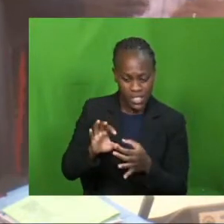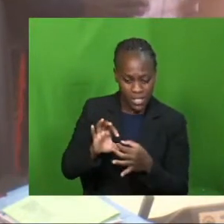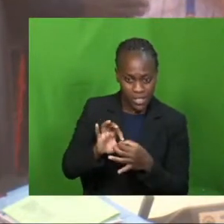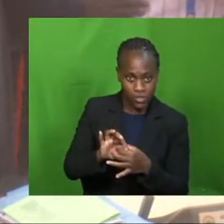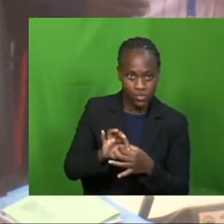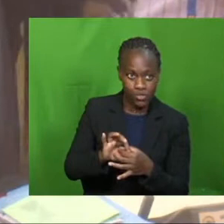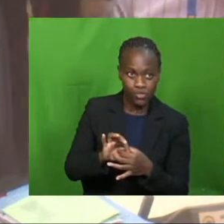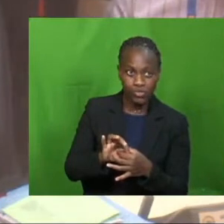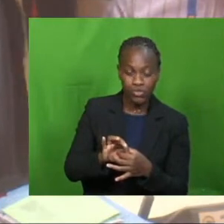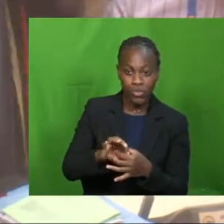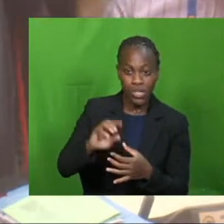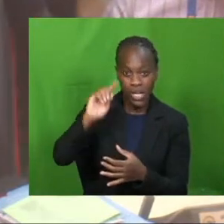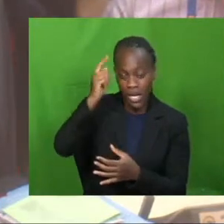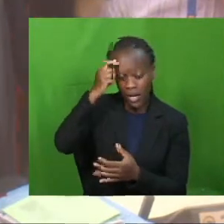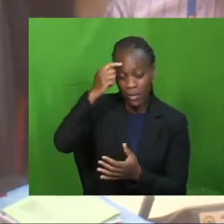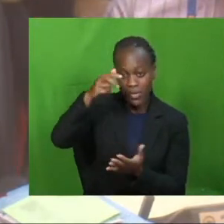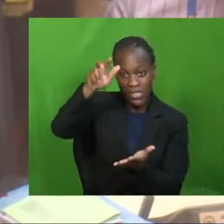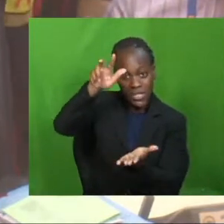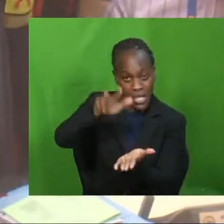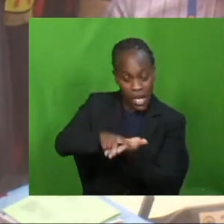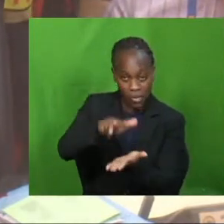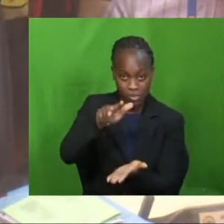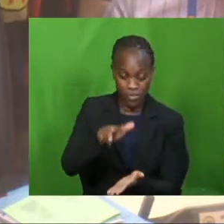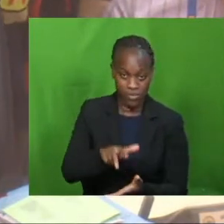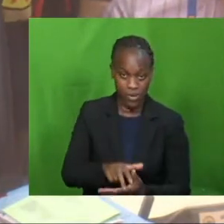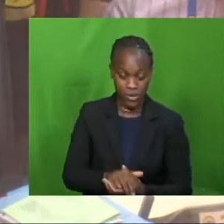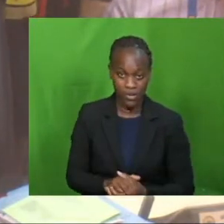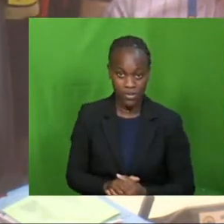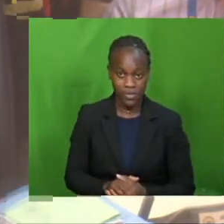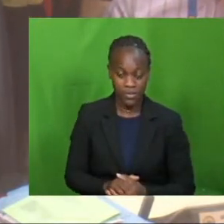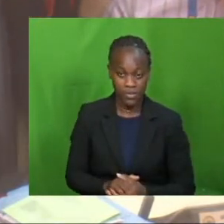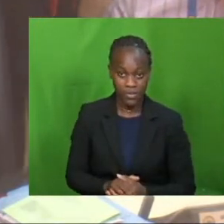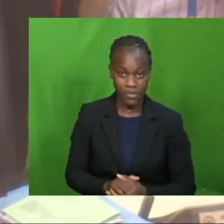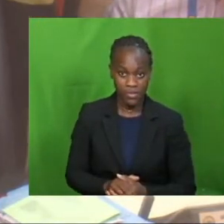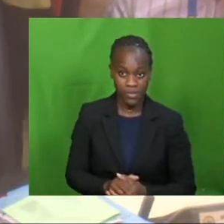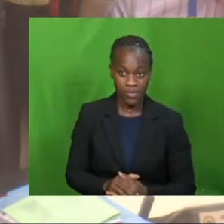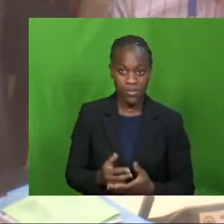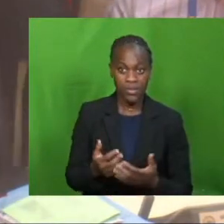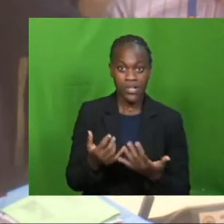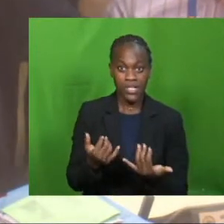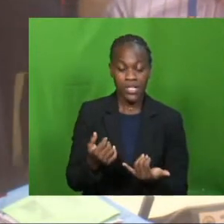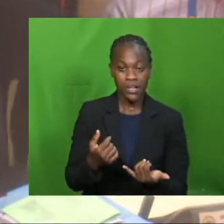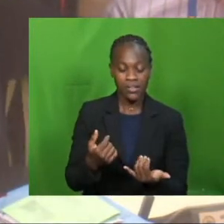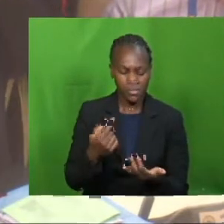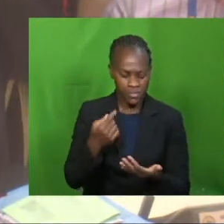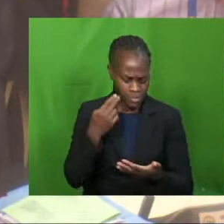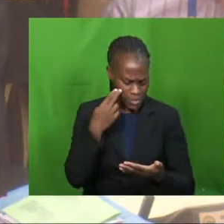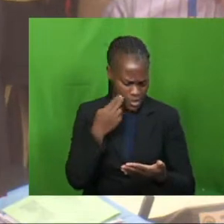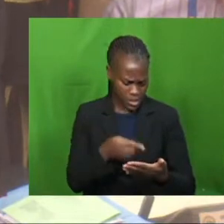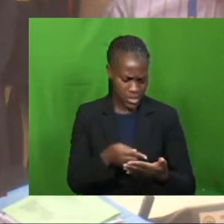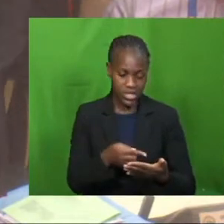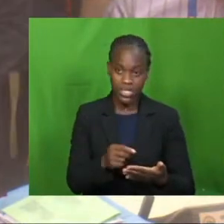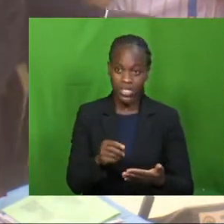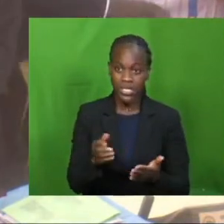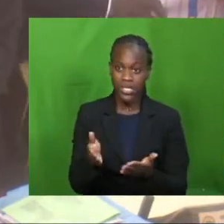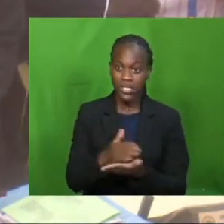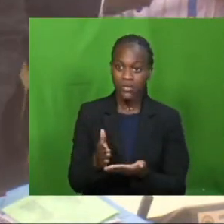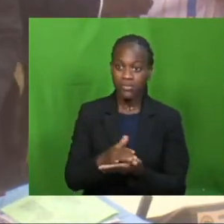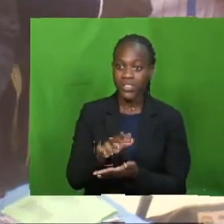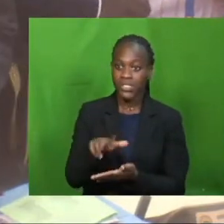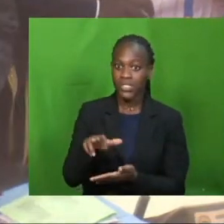cabinet approval for a broadcasting bill. Now, I also note further in page 33, this